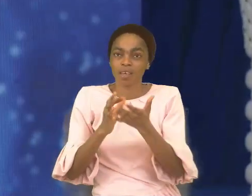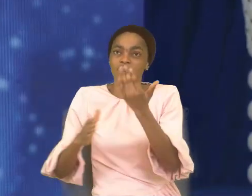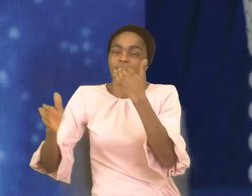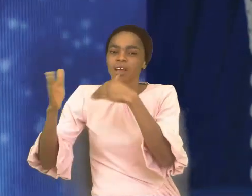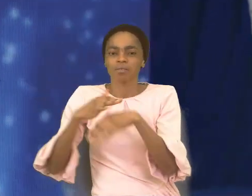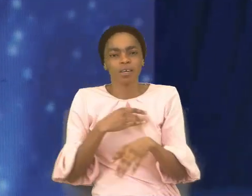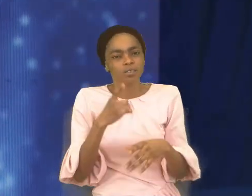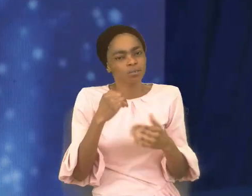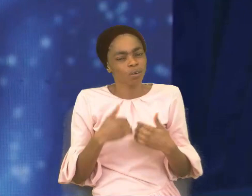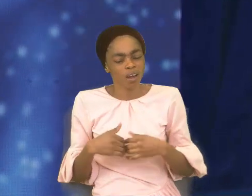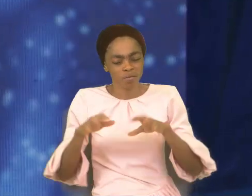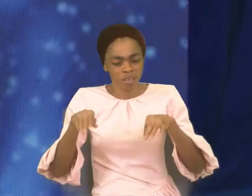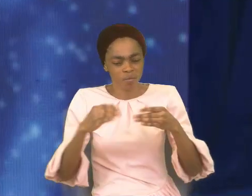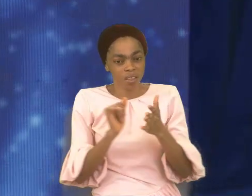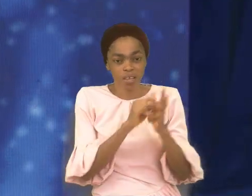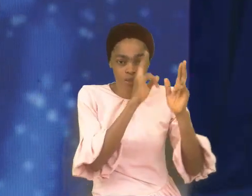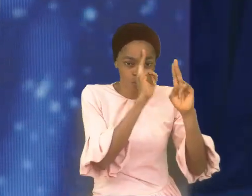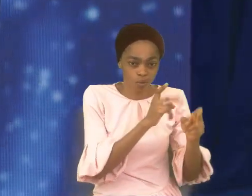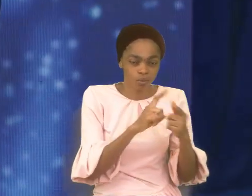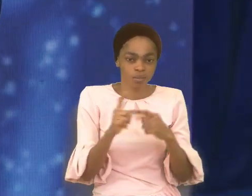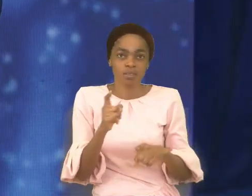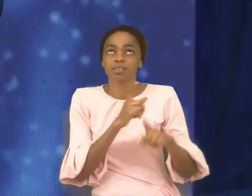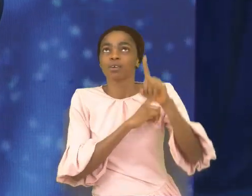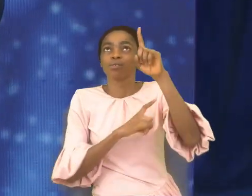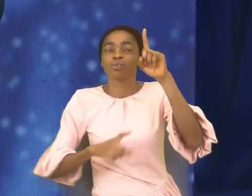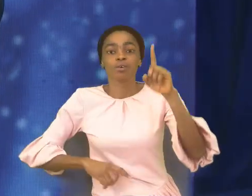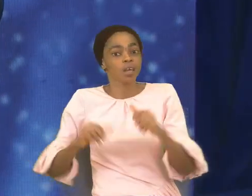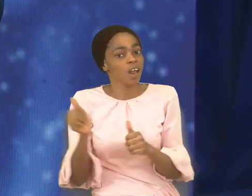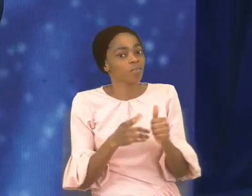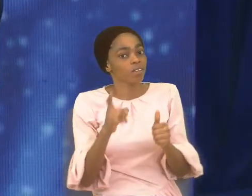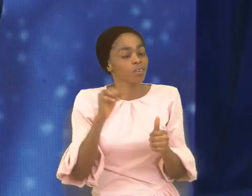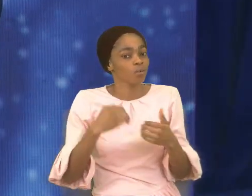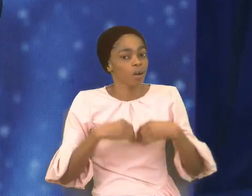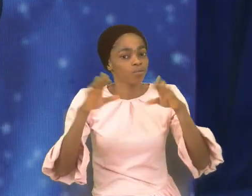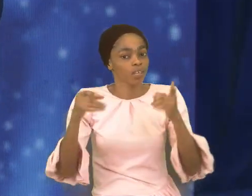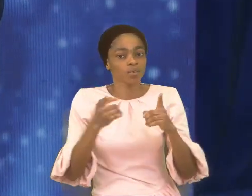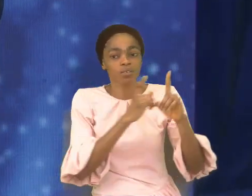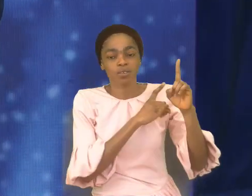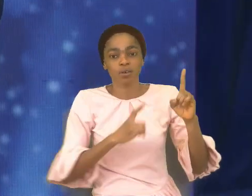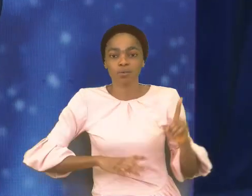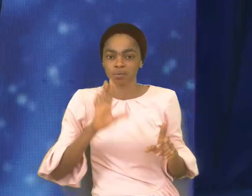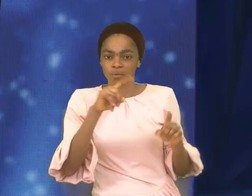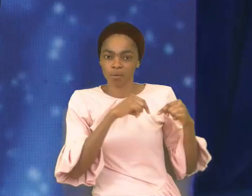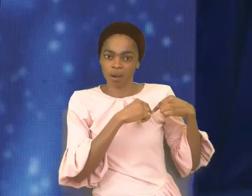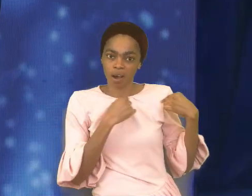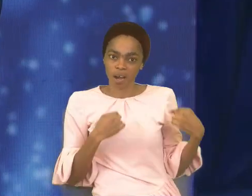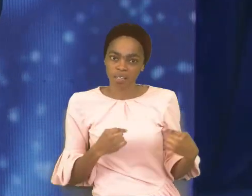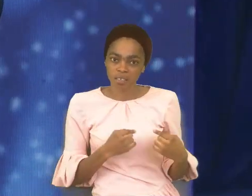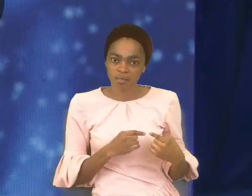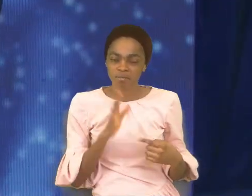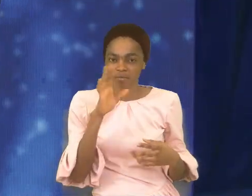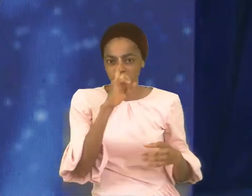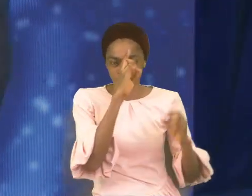to the Lord, your heart, your loyalty, your faithfulness,